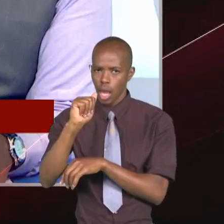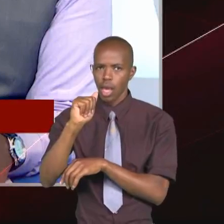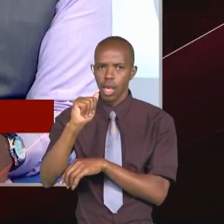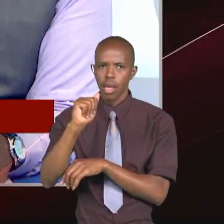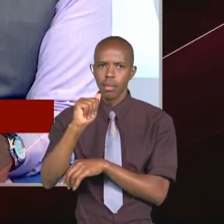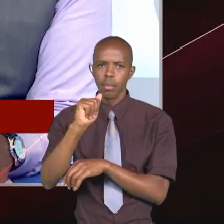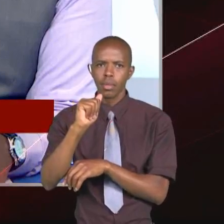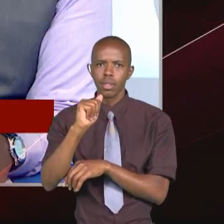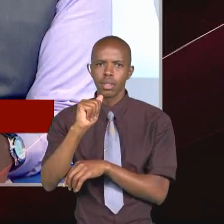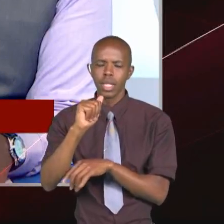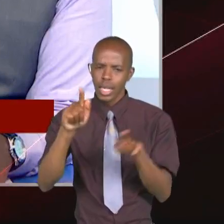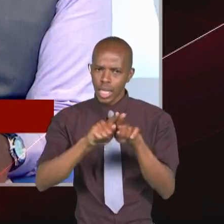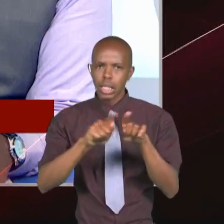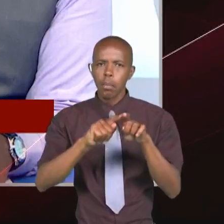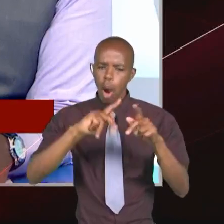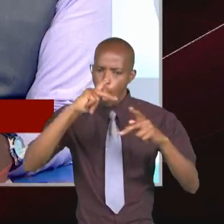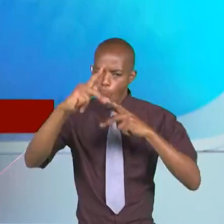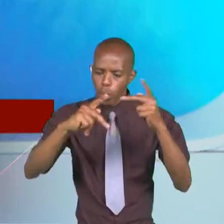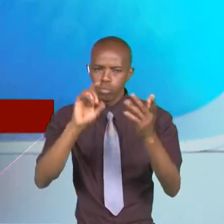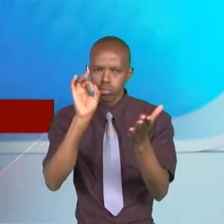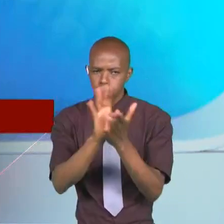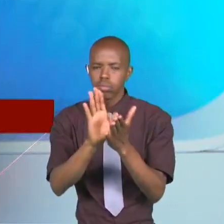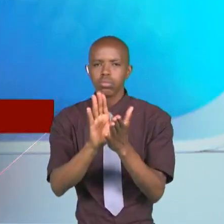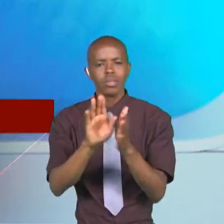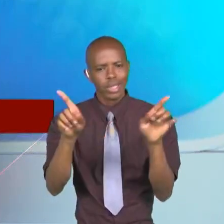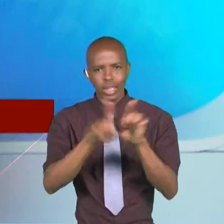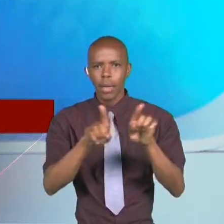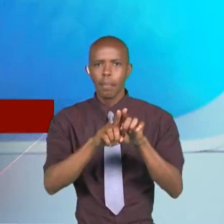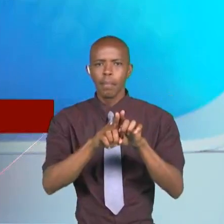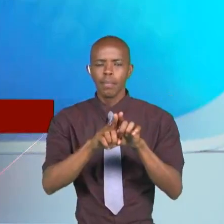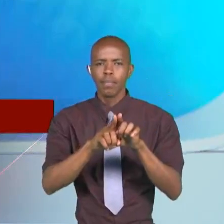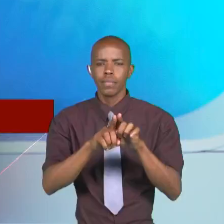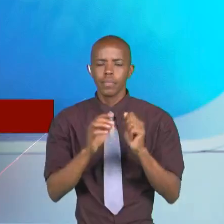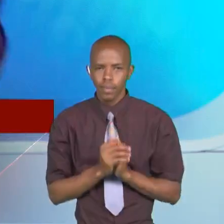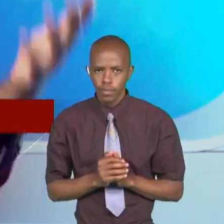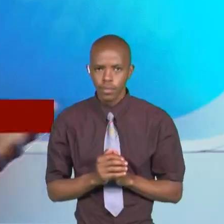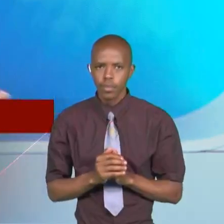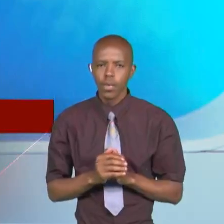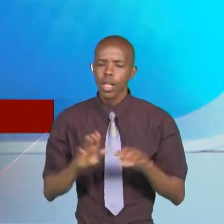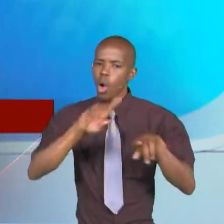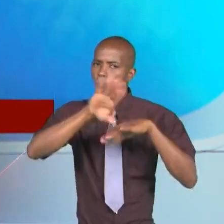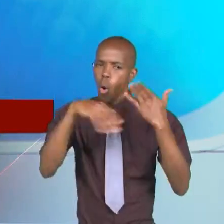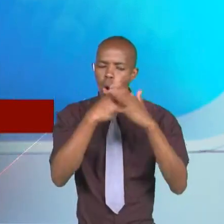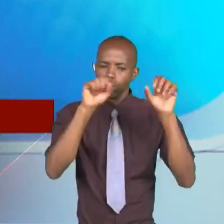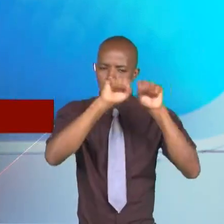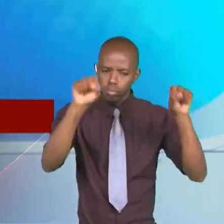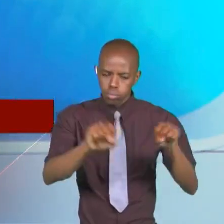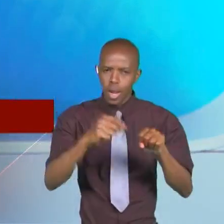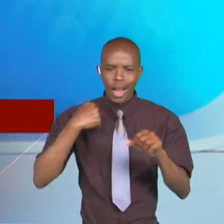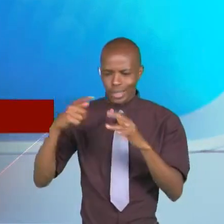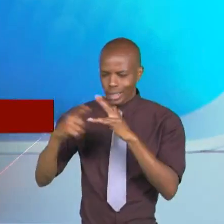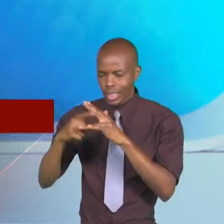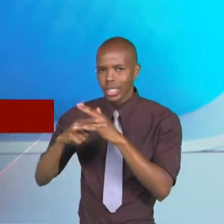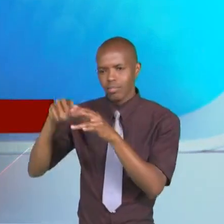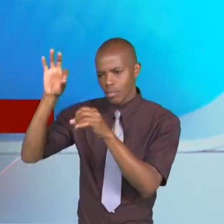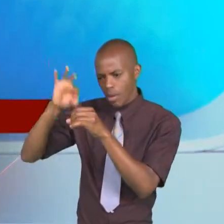through the process of impeaching them, or rather putting them on their toes and getting them to work. So it's a whole system of beginning from we as the